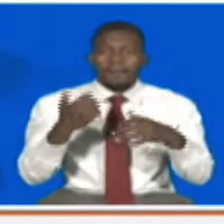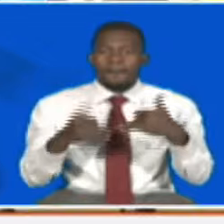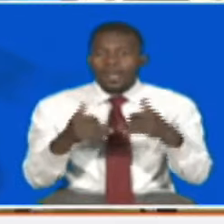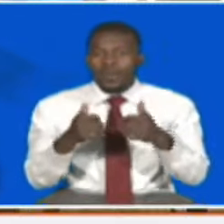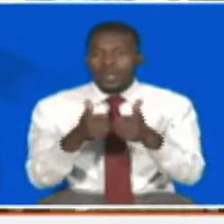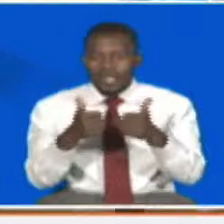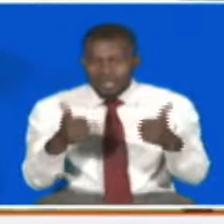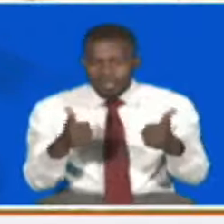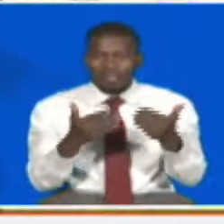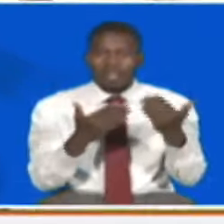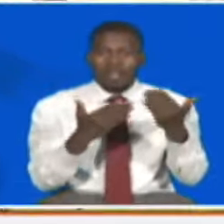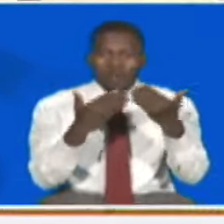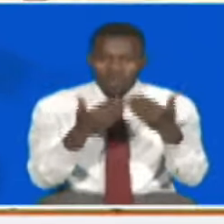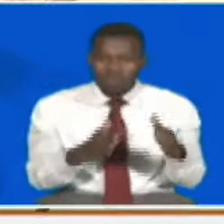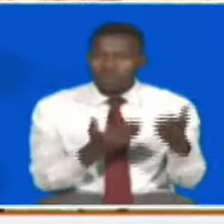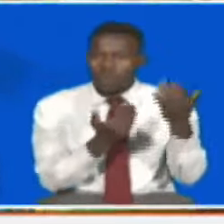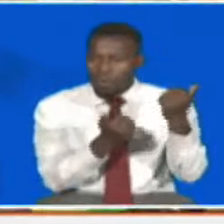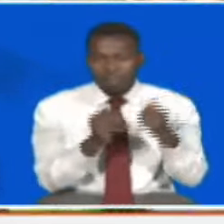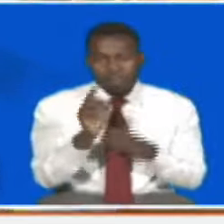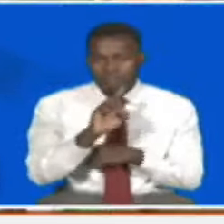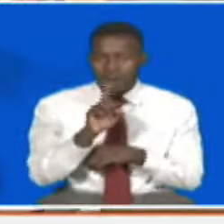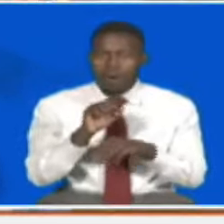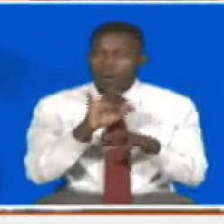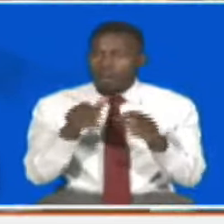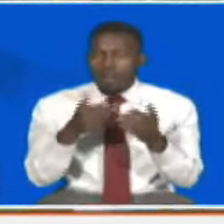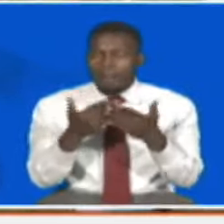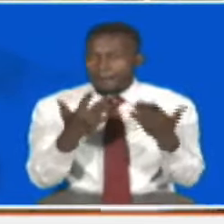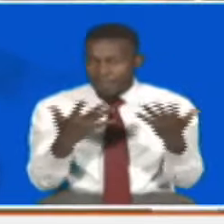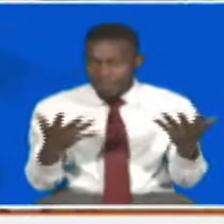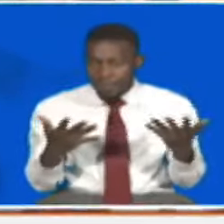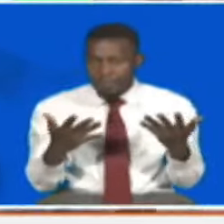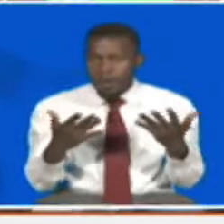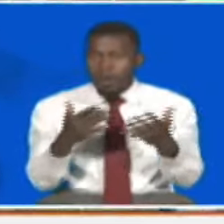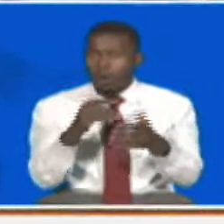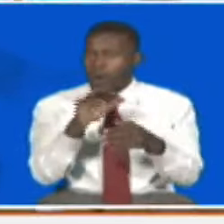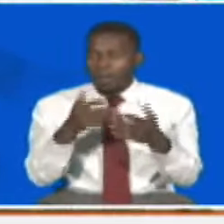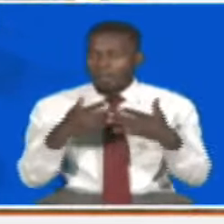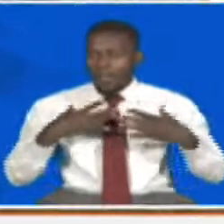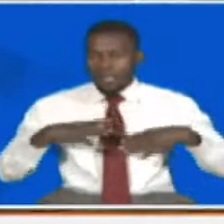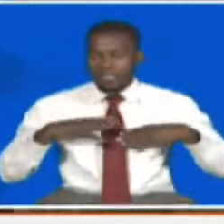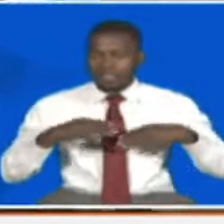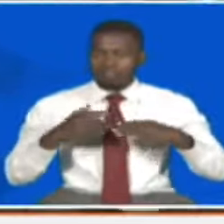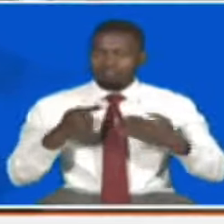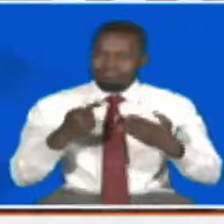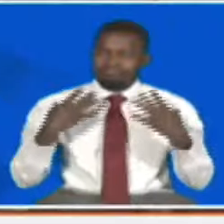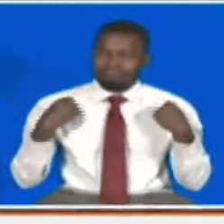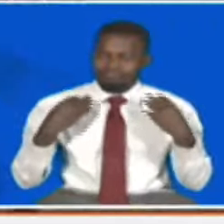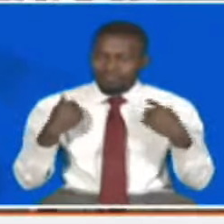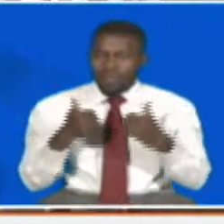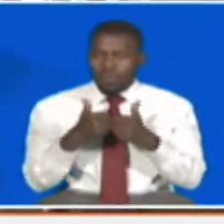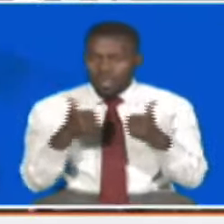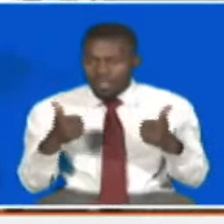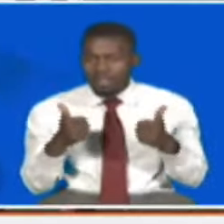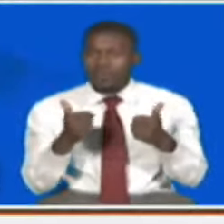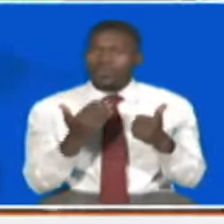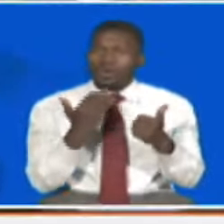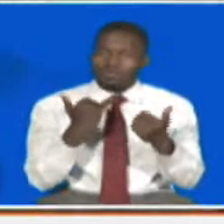in a row. So everybody is really working hard to get back to winning ways. We took it as a